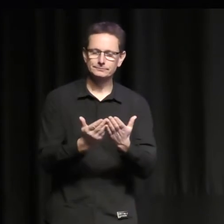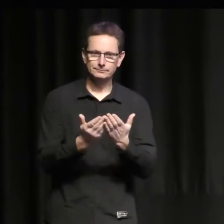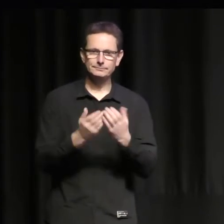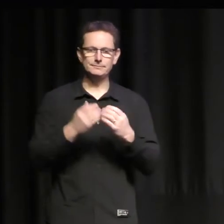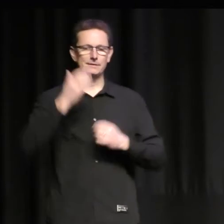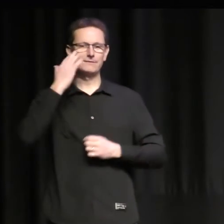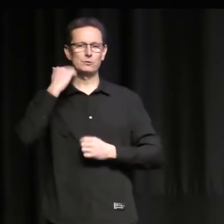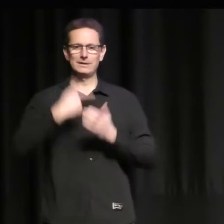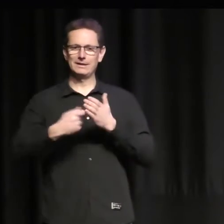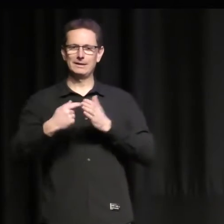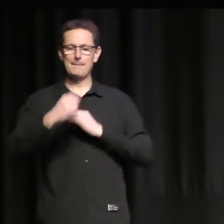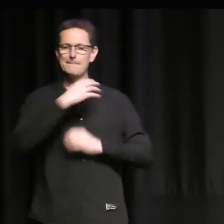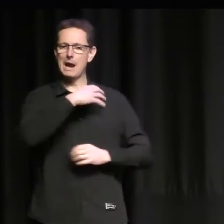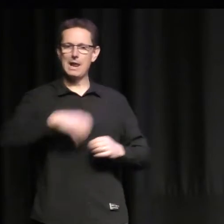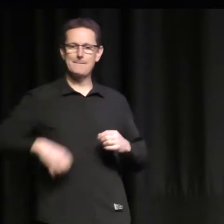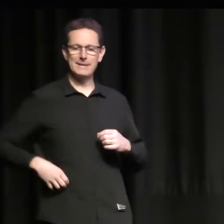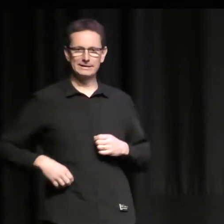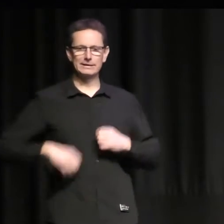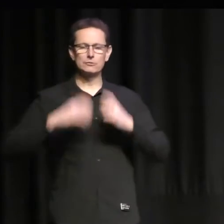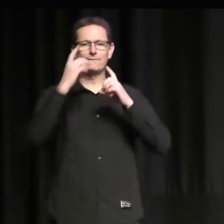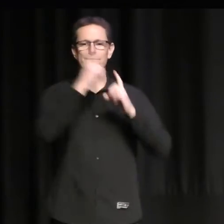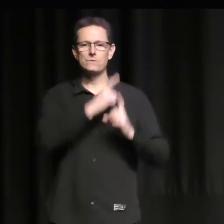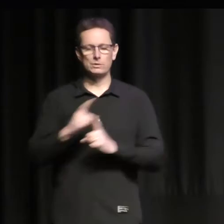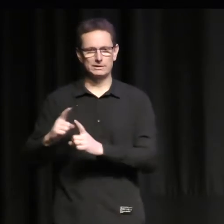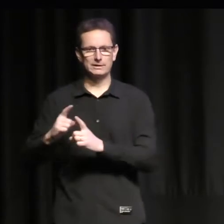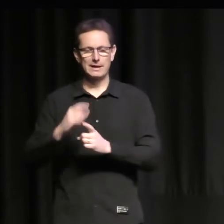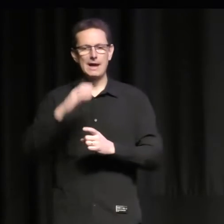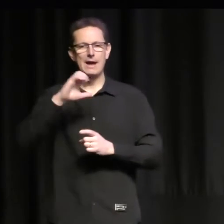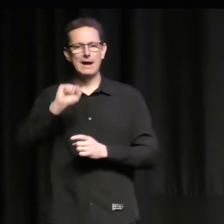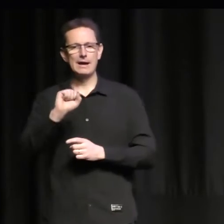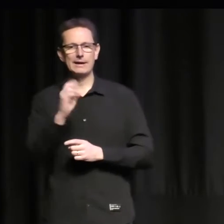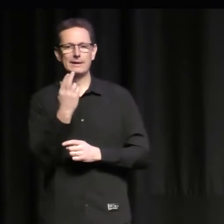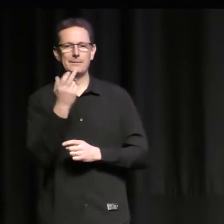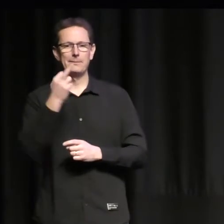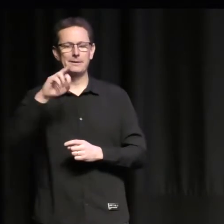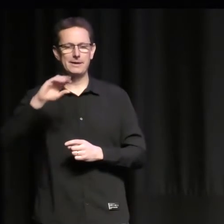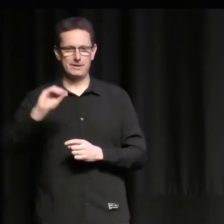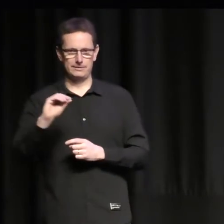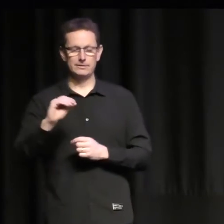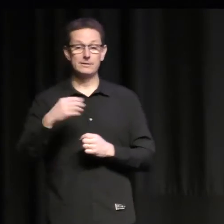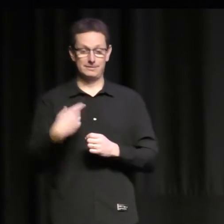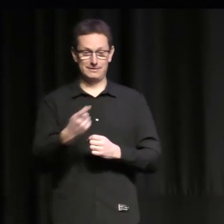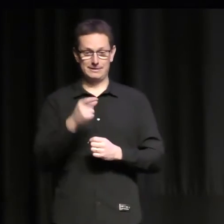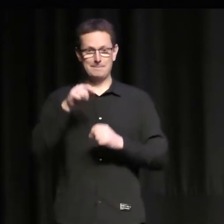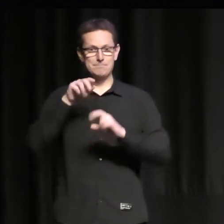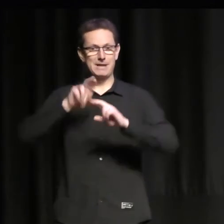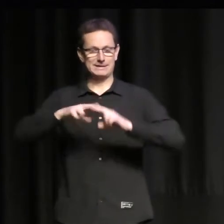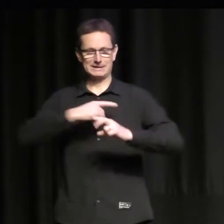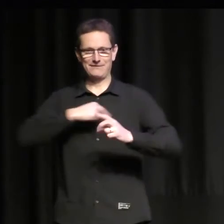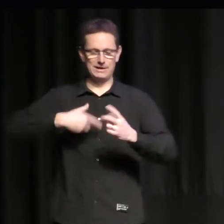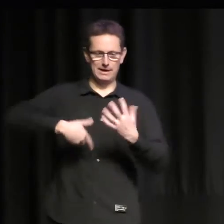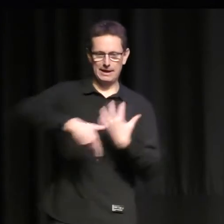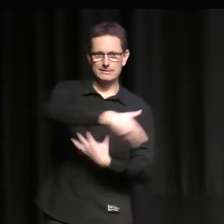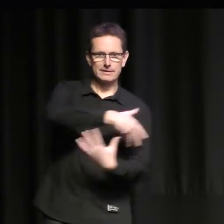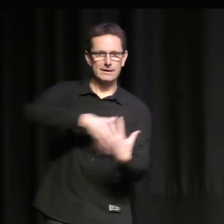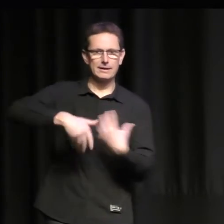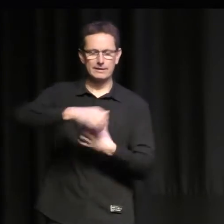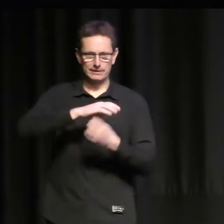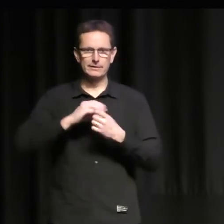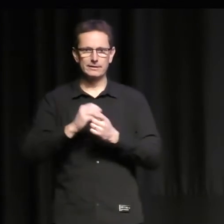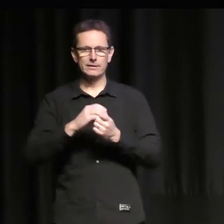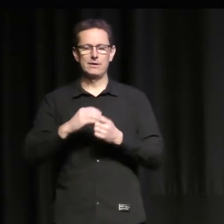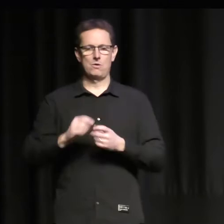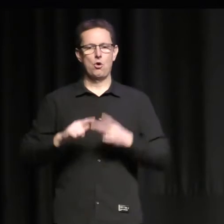of the people, the agora, the place where we interact and reproduce our